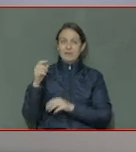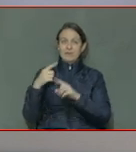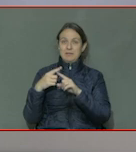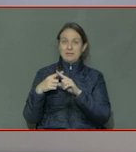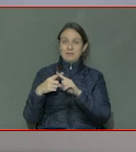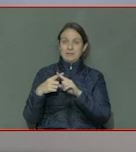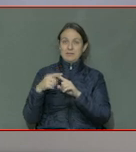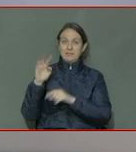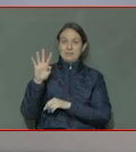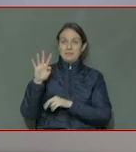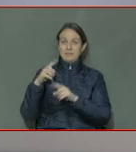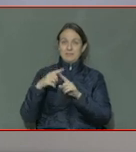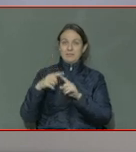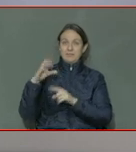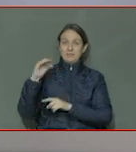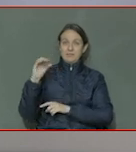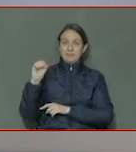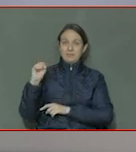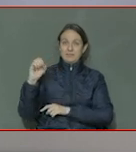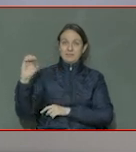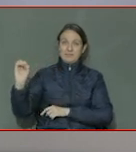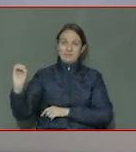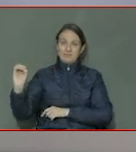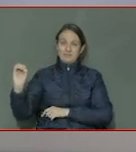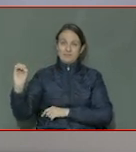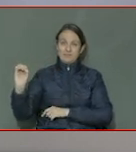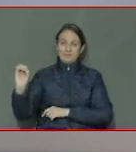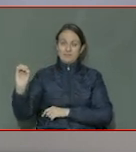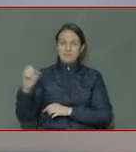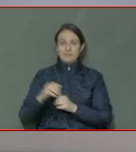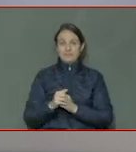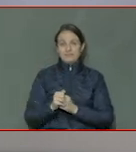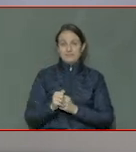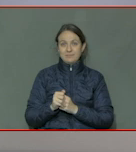times 4 times cos 0 degrees.